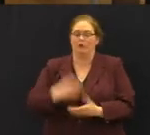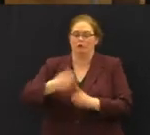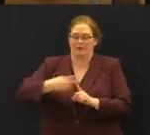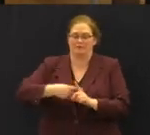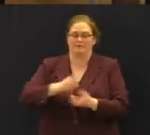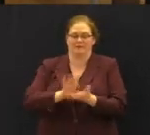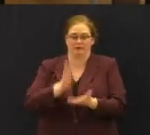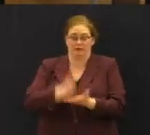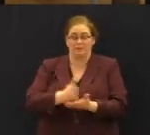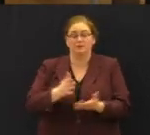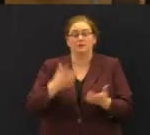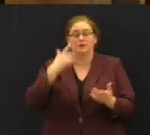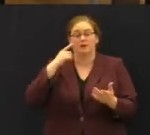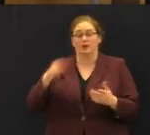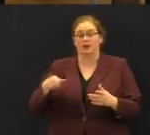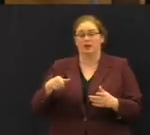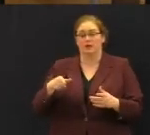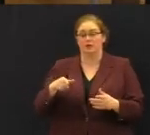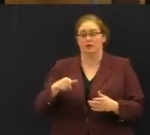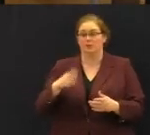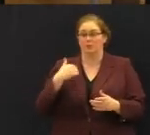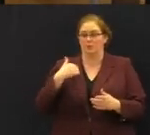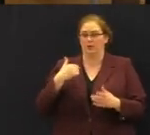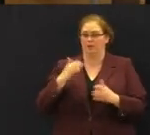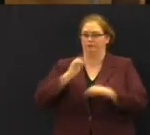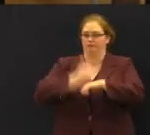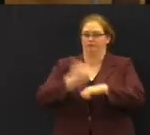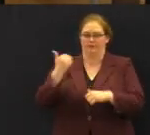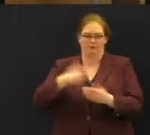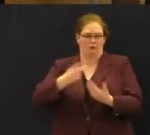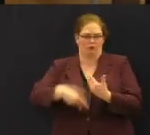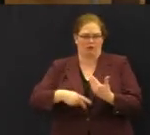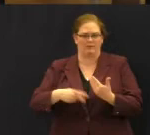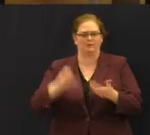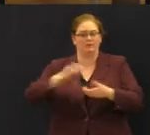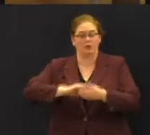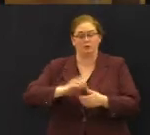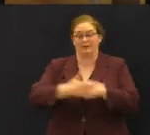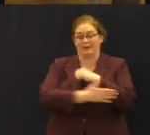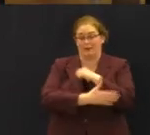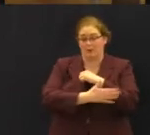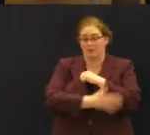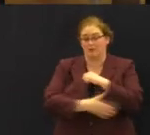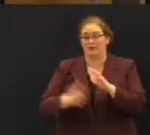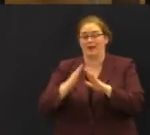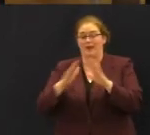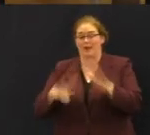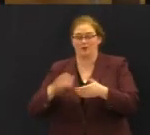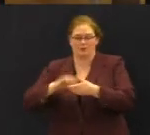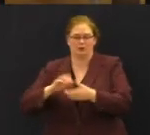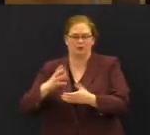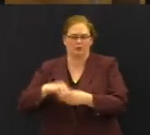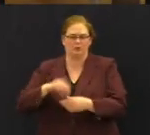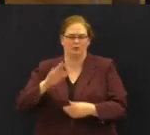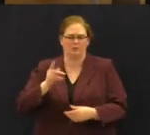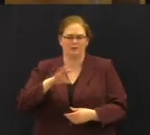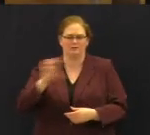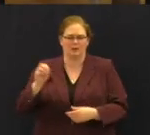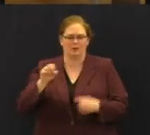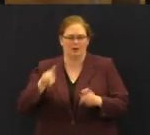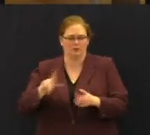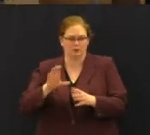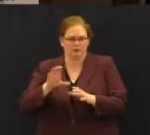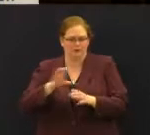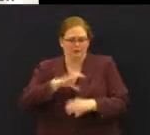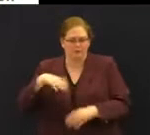Emergency Rental Assistance Program, or BERA. BERA is a partnership between the county and Housing Link partners, including the Bucks County Opportunity